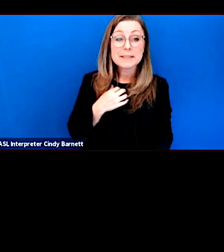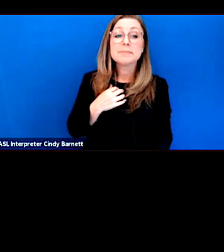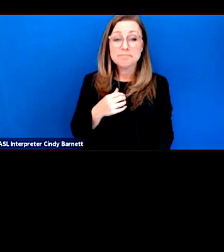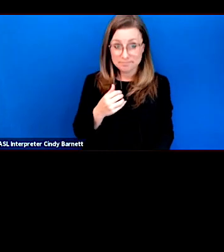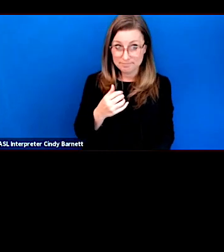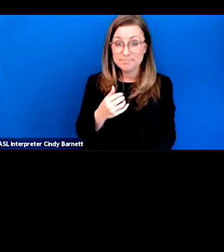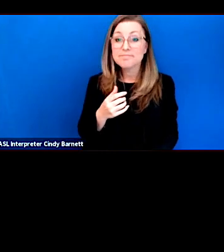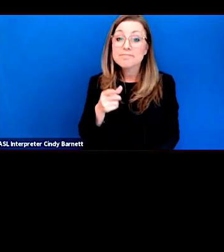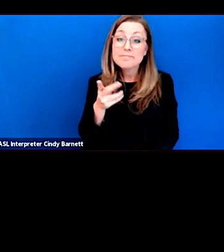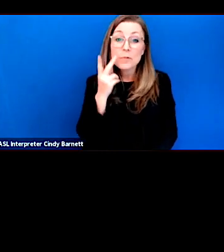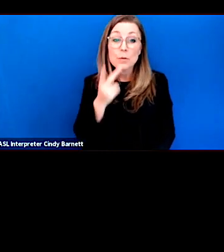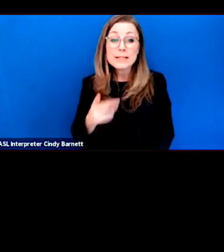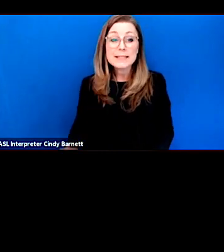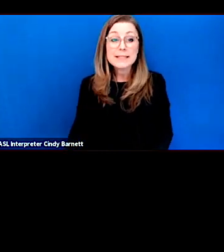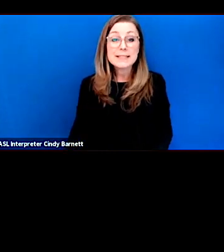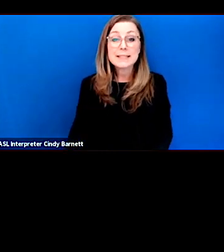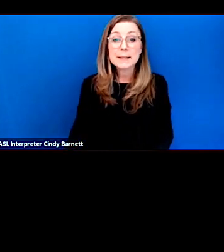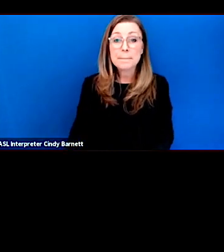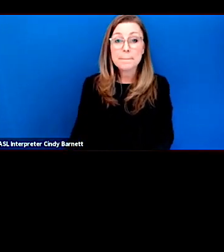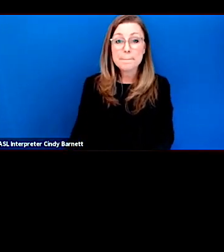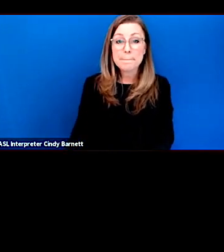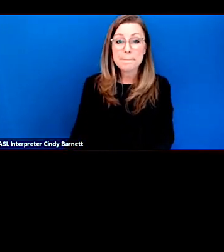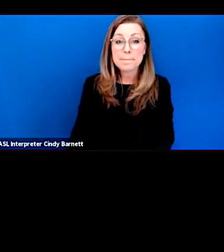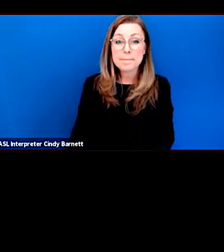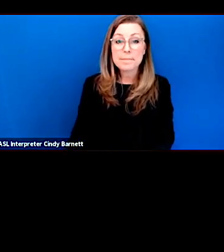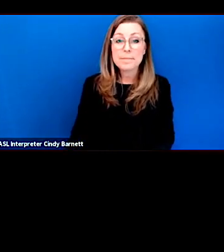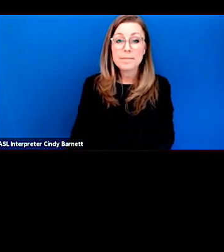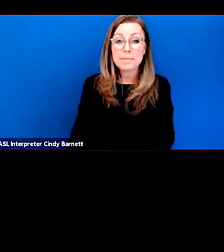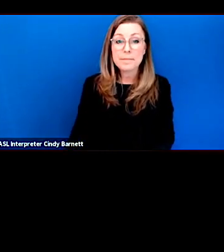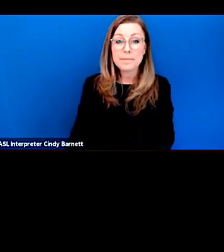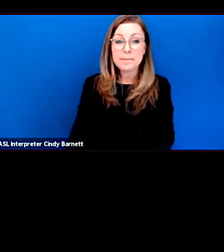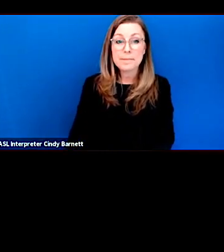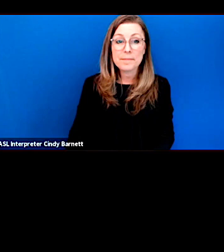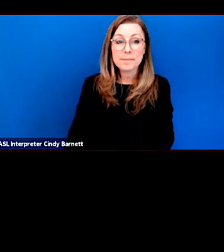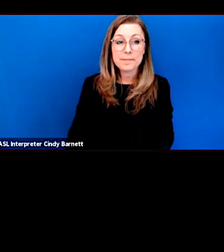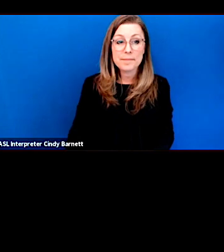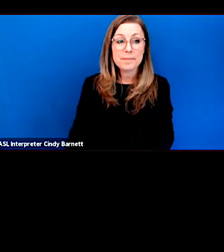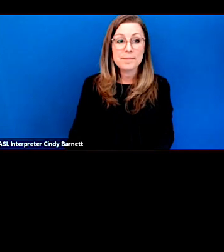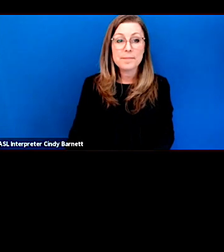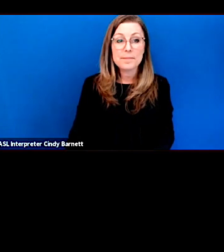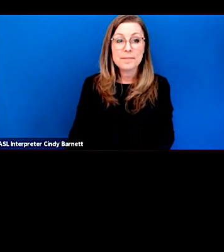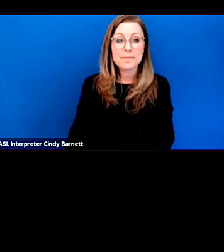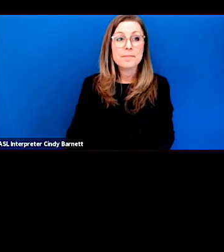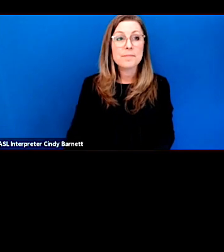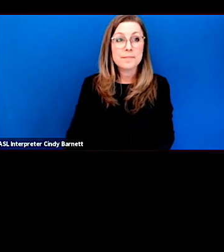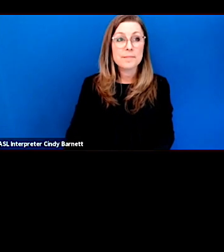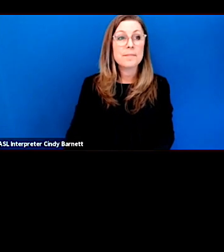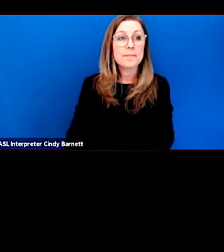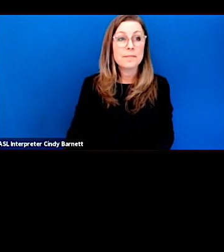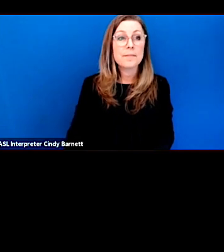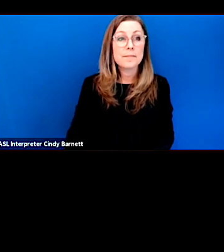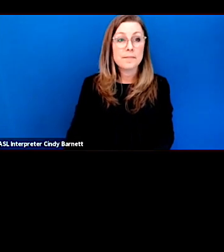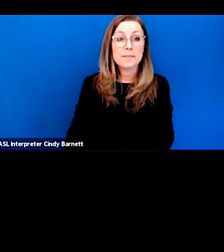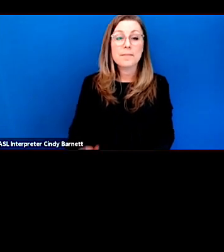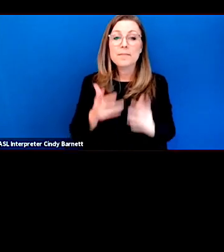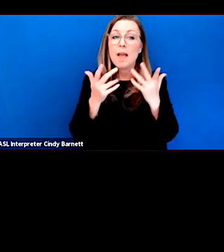And as you can see here, I've already put in the title of the piece. And when I search it, it's going to be